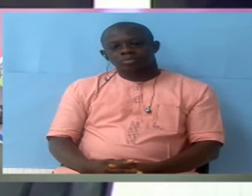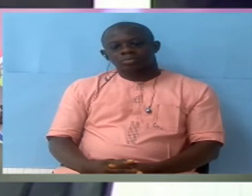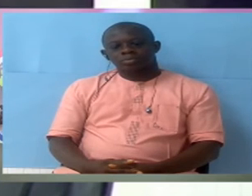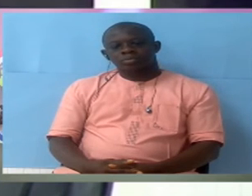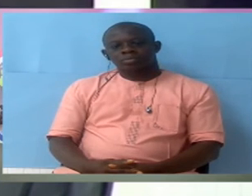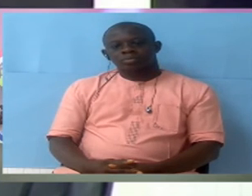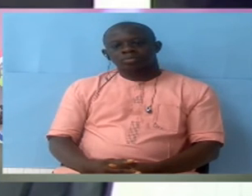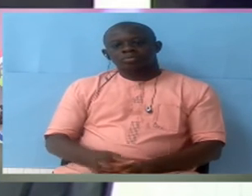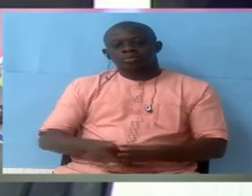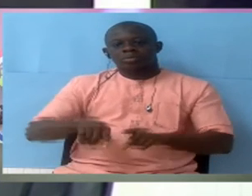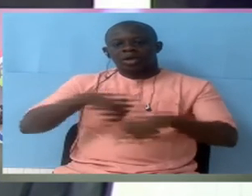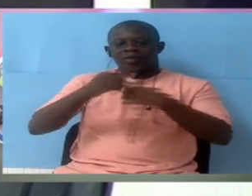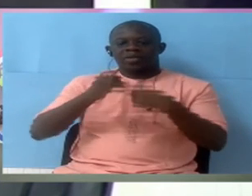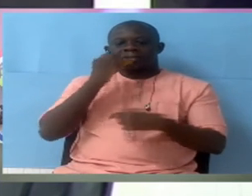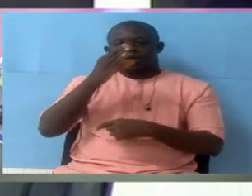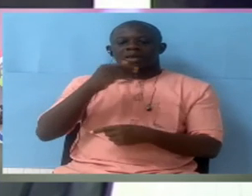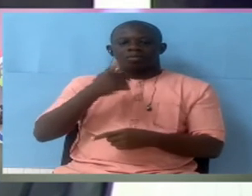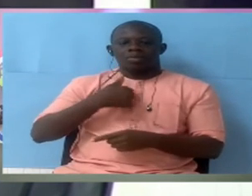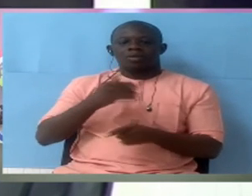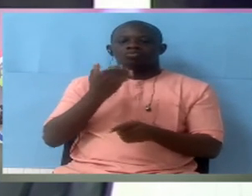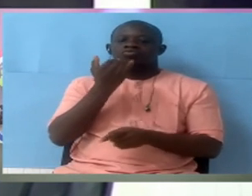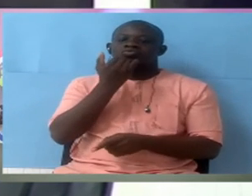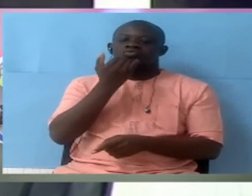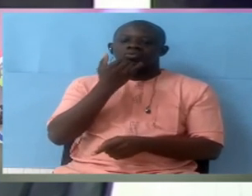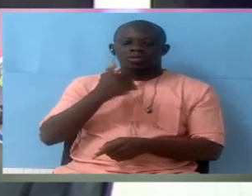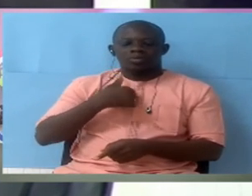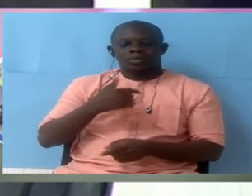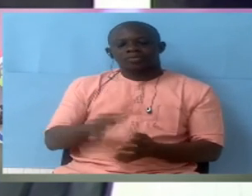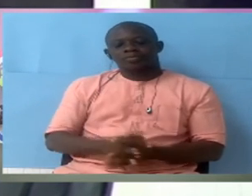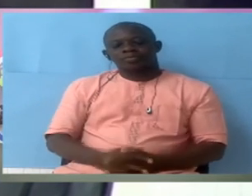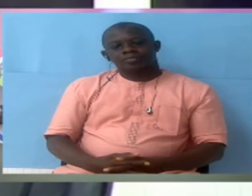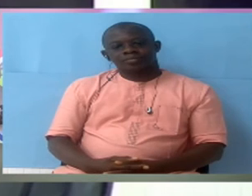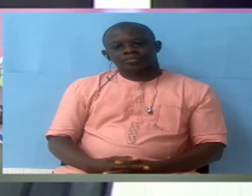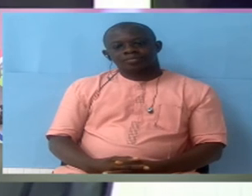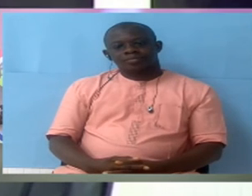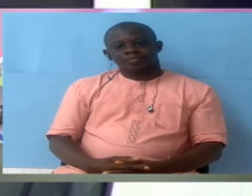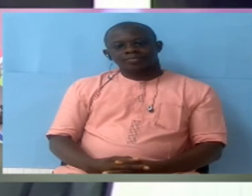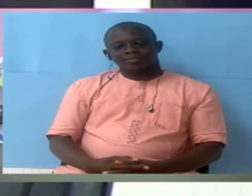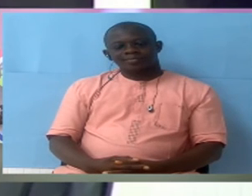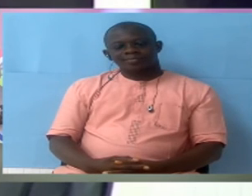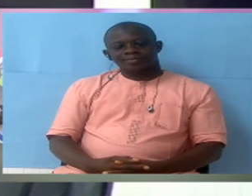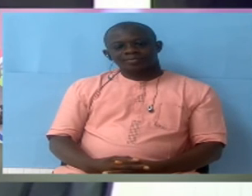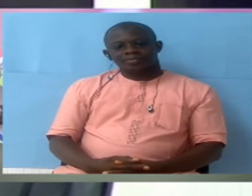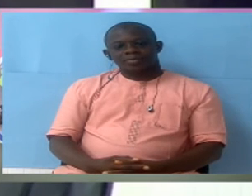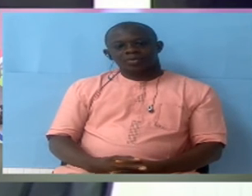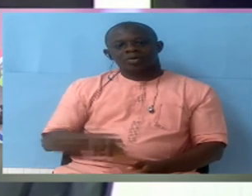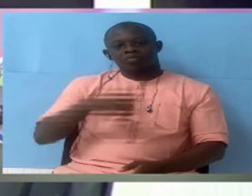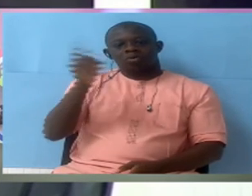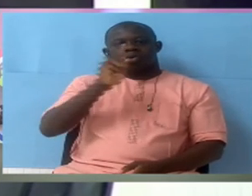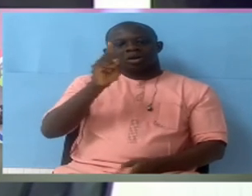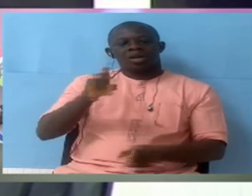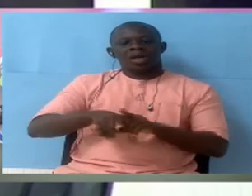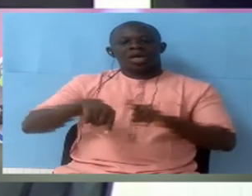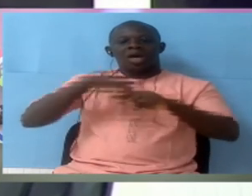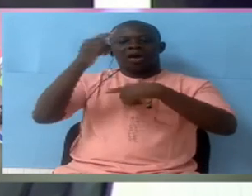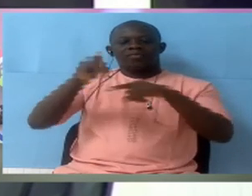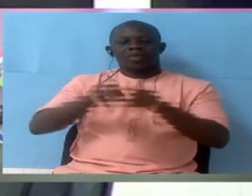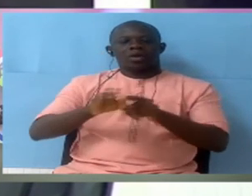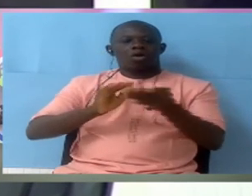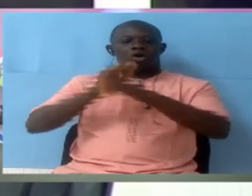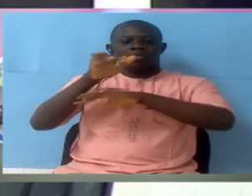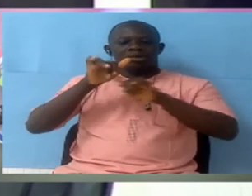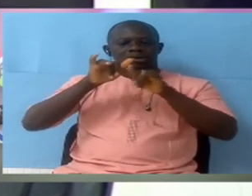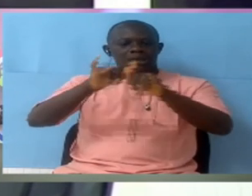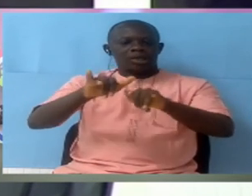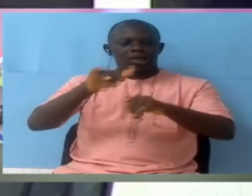Then they said I am pardoned. Ati la ganaw ñu ne jéggal nañ ma. For what? After overstaying in prison.